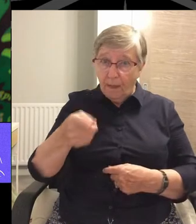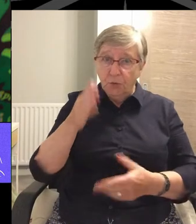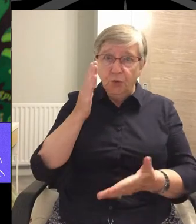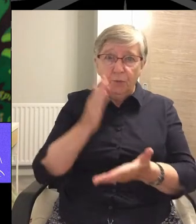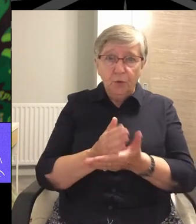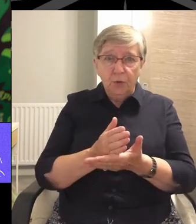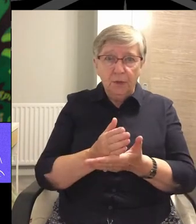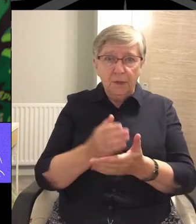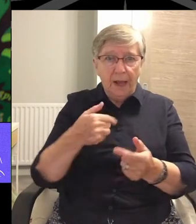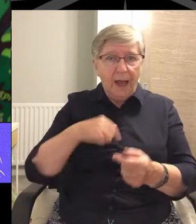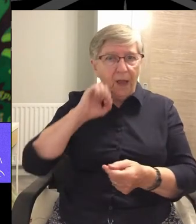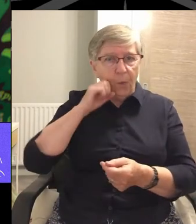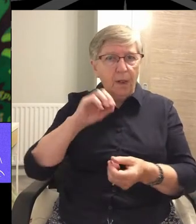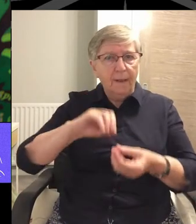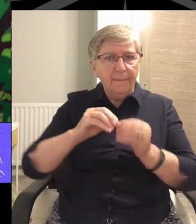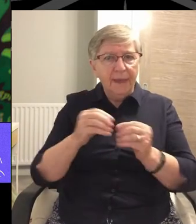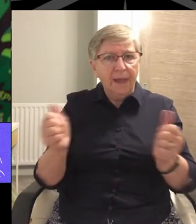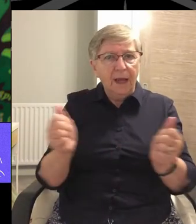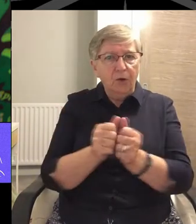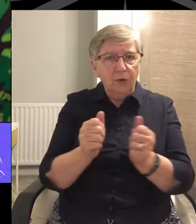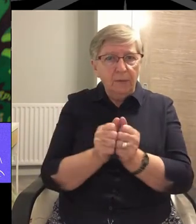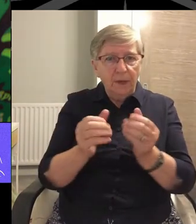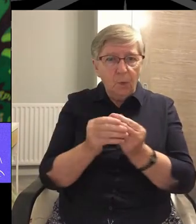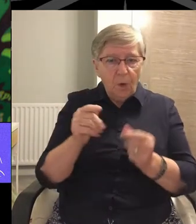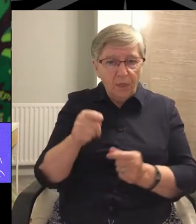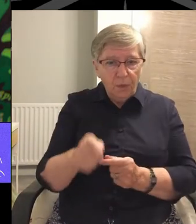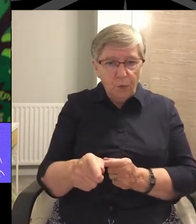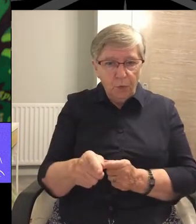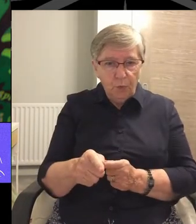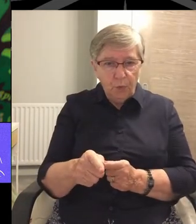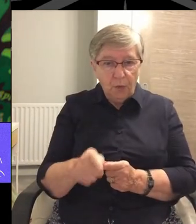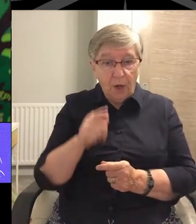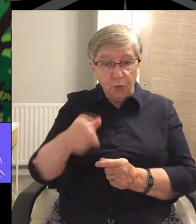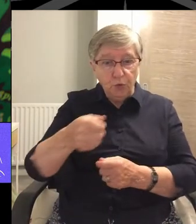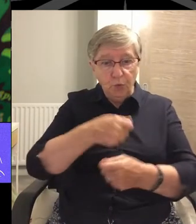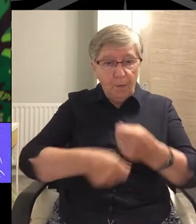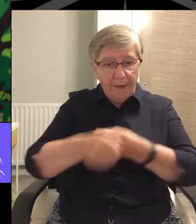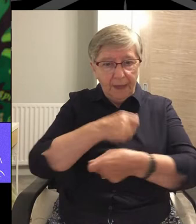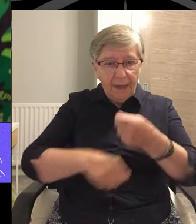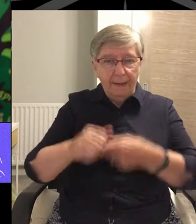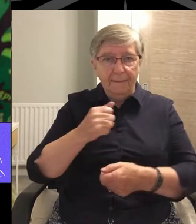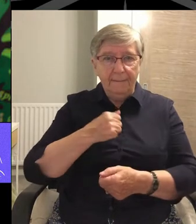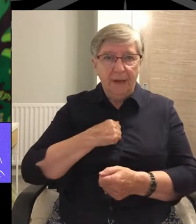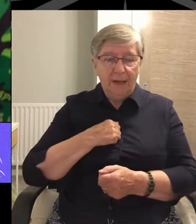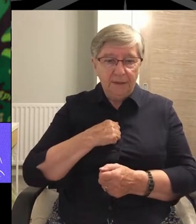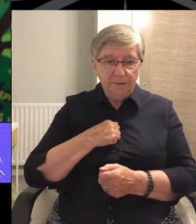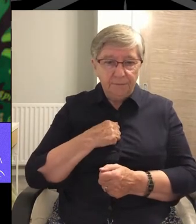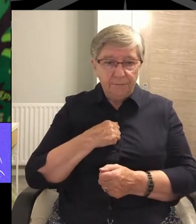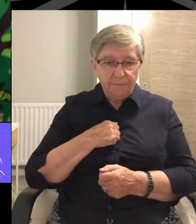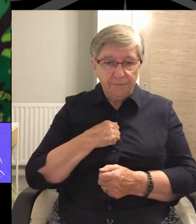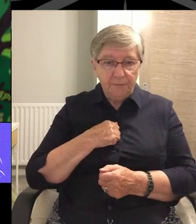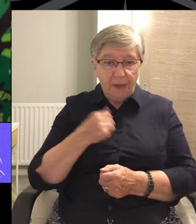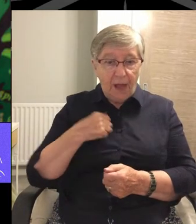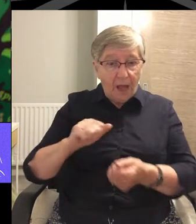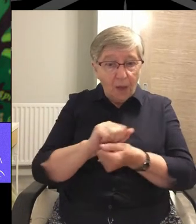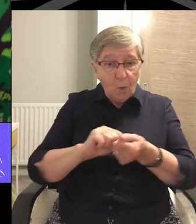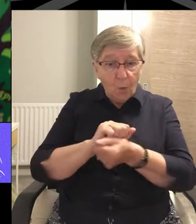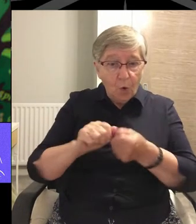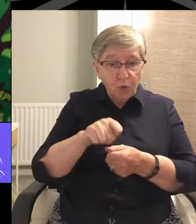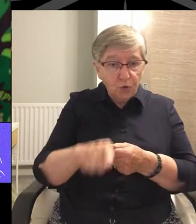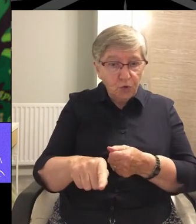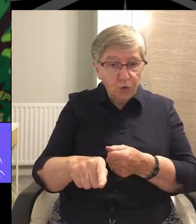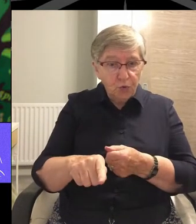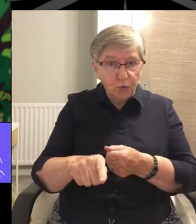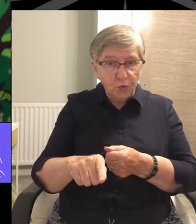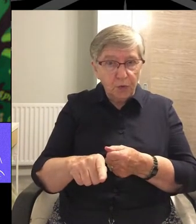entered into a covenant with you, declares the sovereign Lord, and you became mine. I bathed you with water and washed